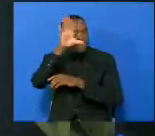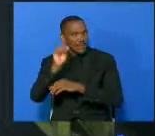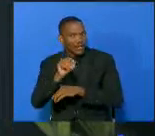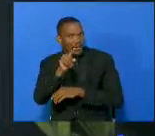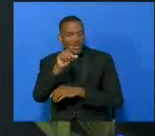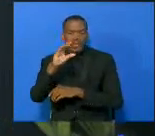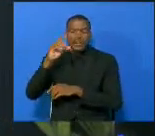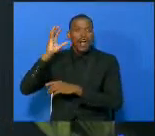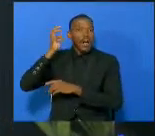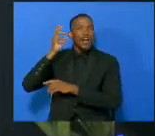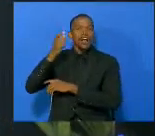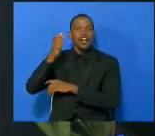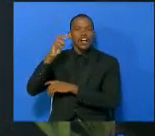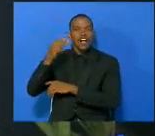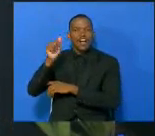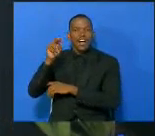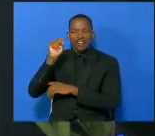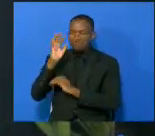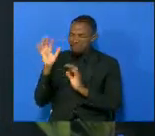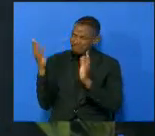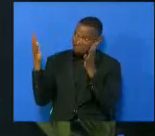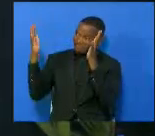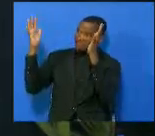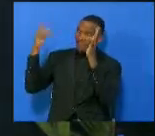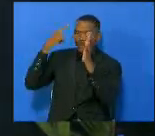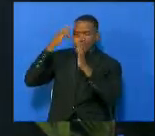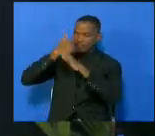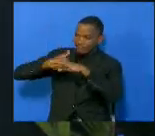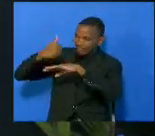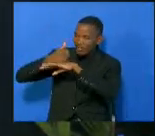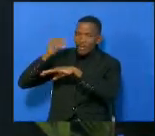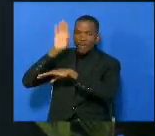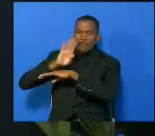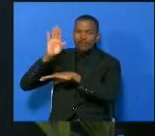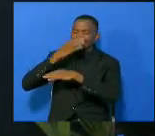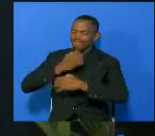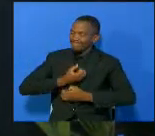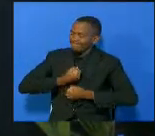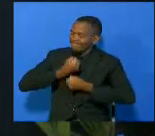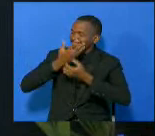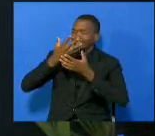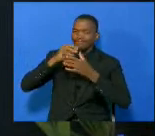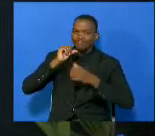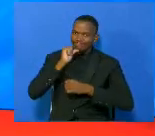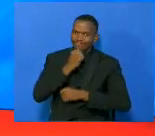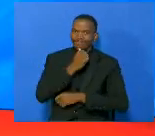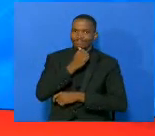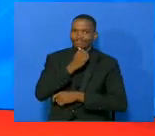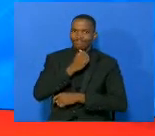Accra, Ghana sa kgoletswe go emela lefatshe leno ka botswapelo le ka botswerere.